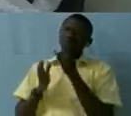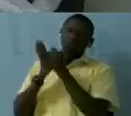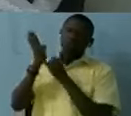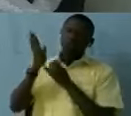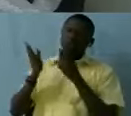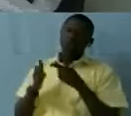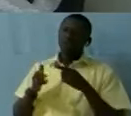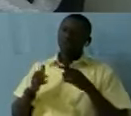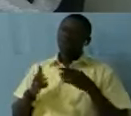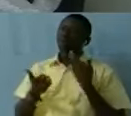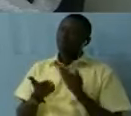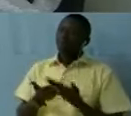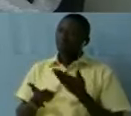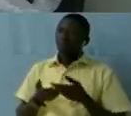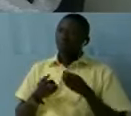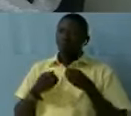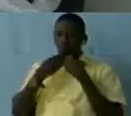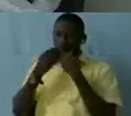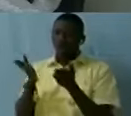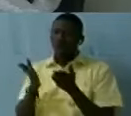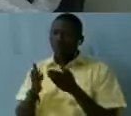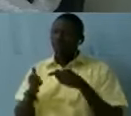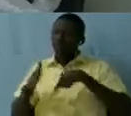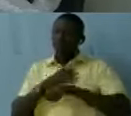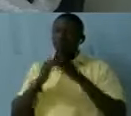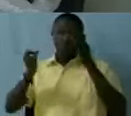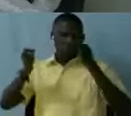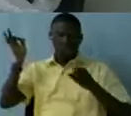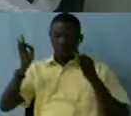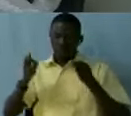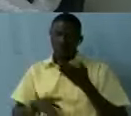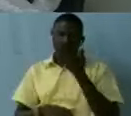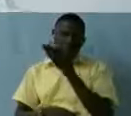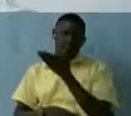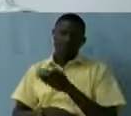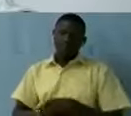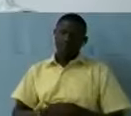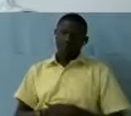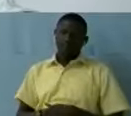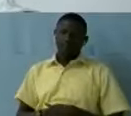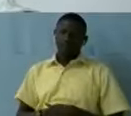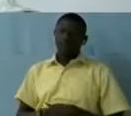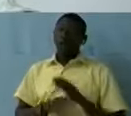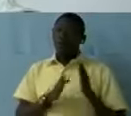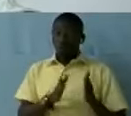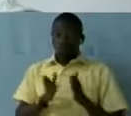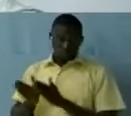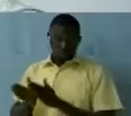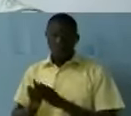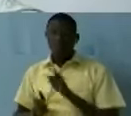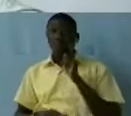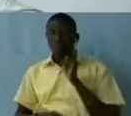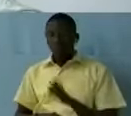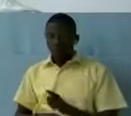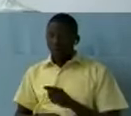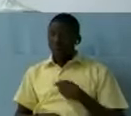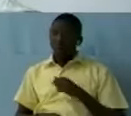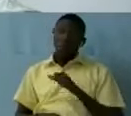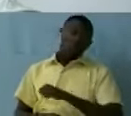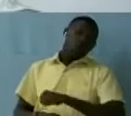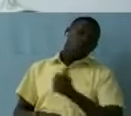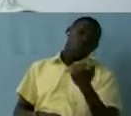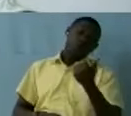nya e wo kiti bundal. However, there may be other issues that concern these persons who are currently